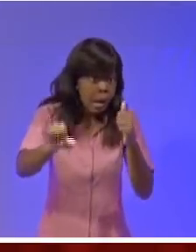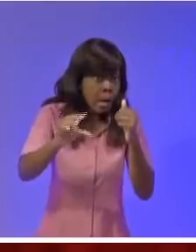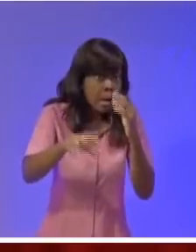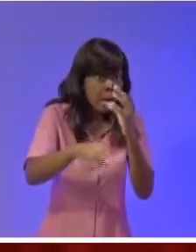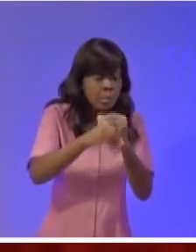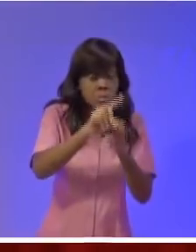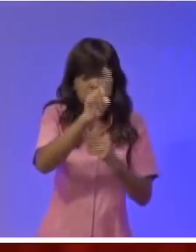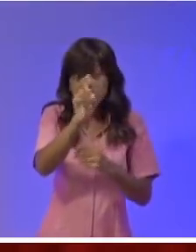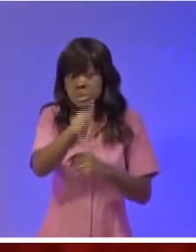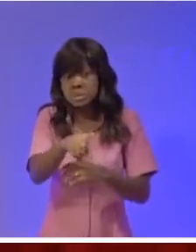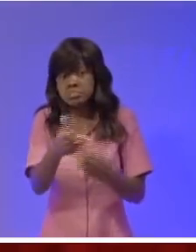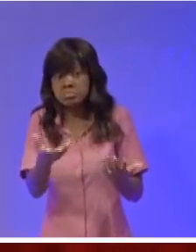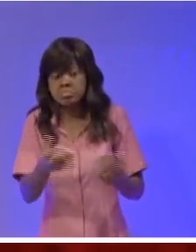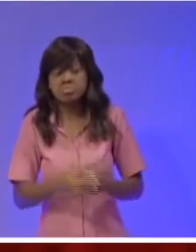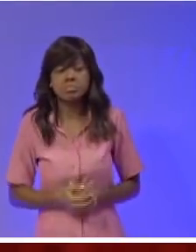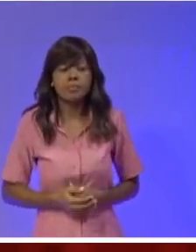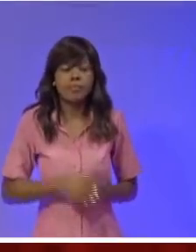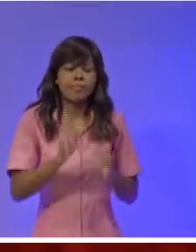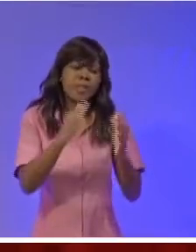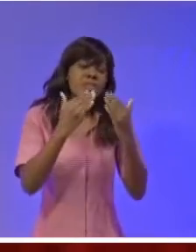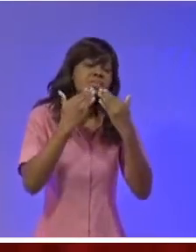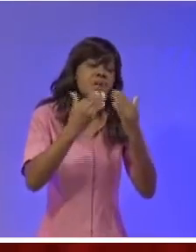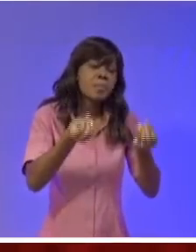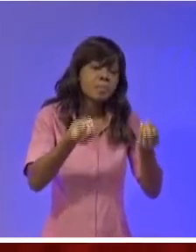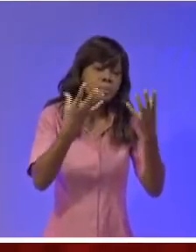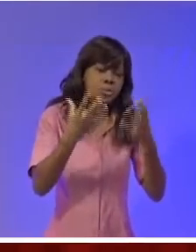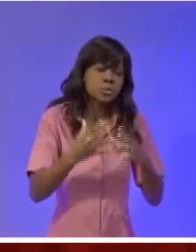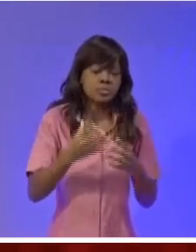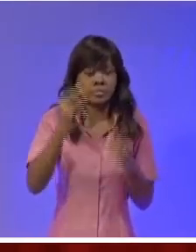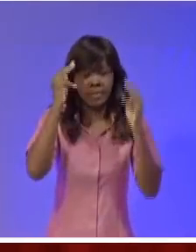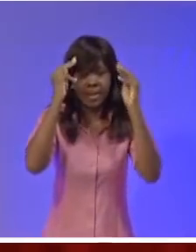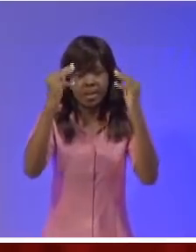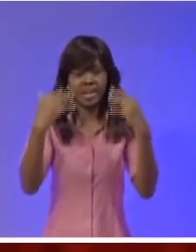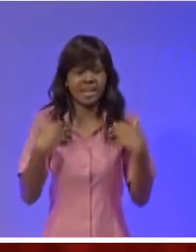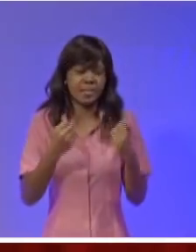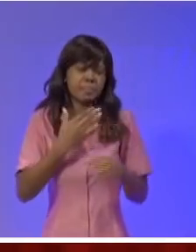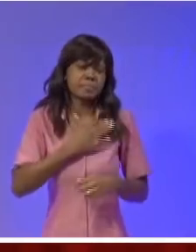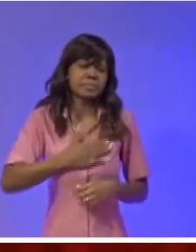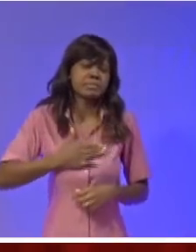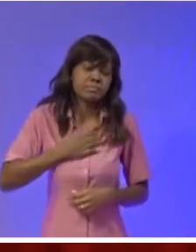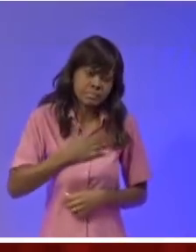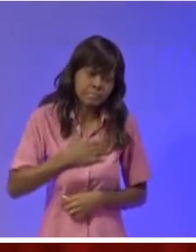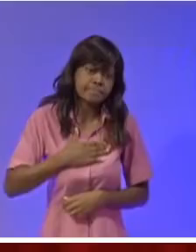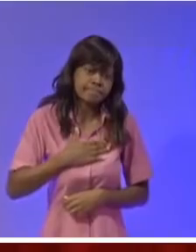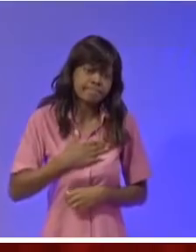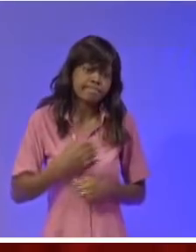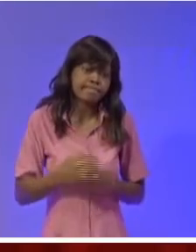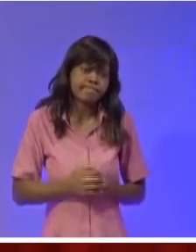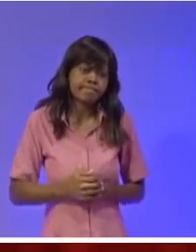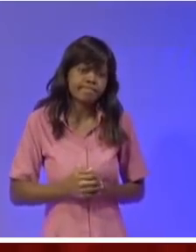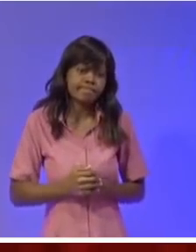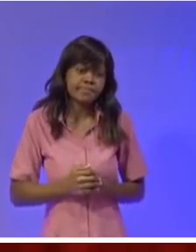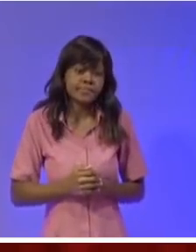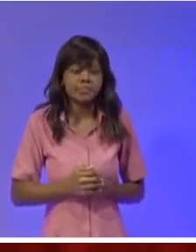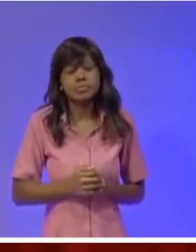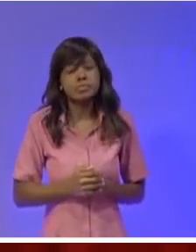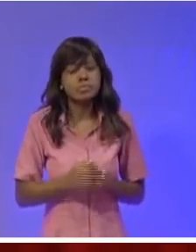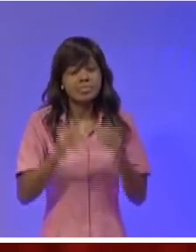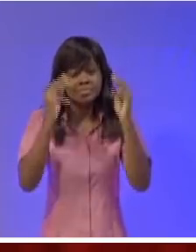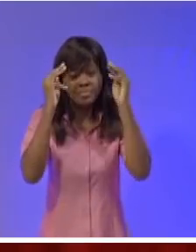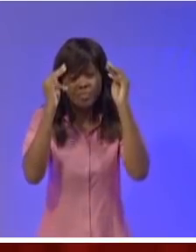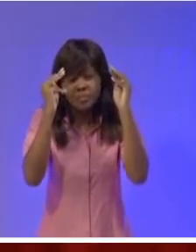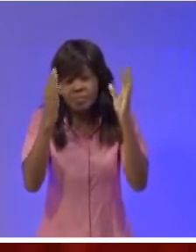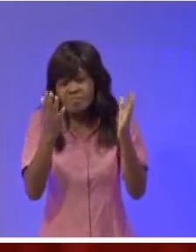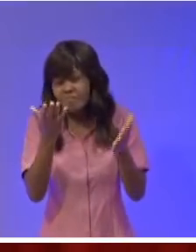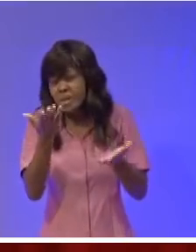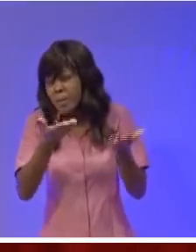Okay, thank you so much. My question is for the Minister, and it's a follow-up question to Rashad's question. Minister, it's better for people to